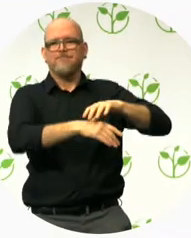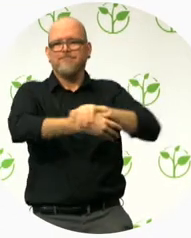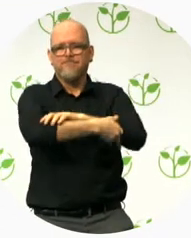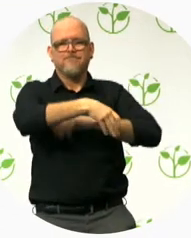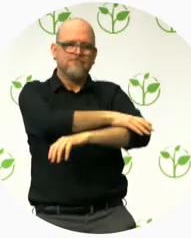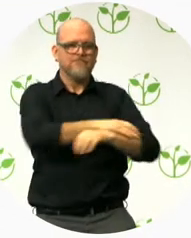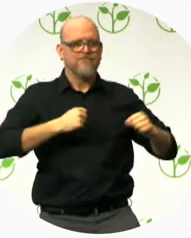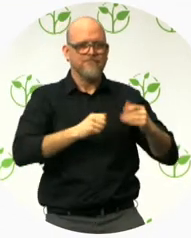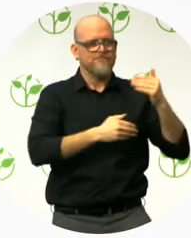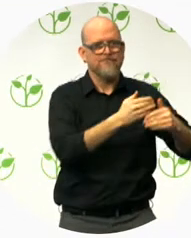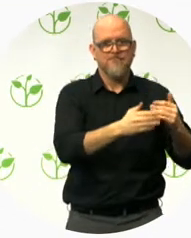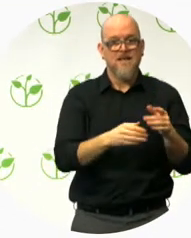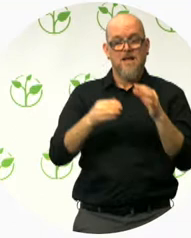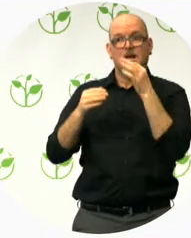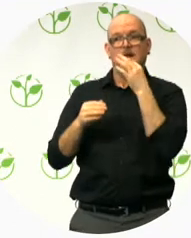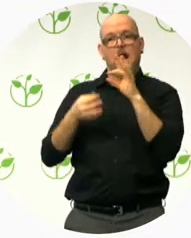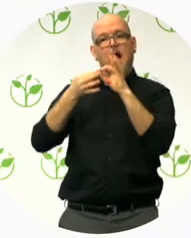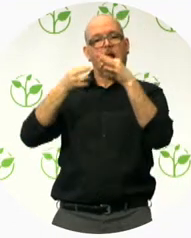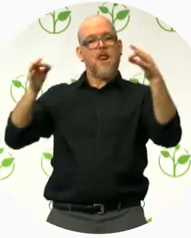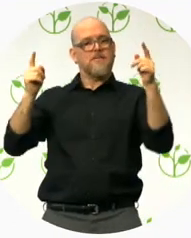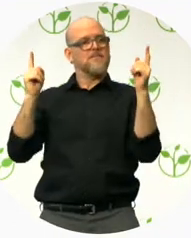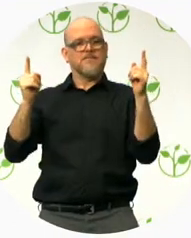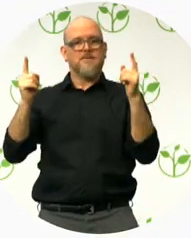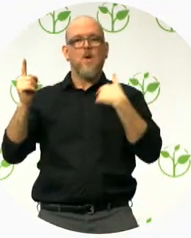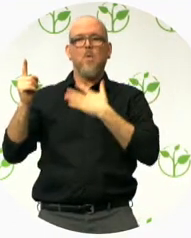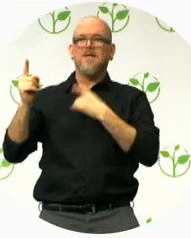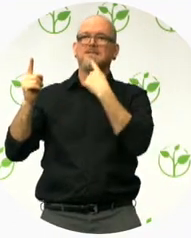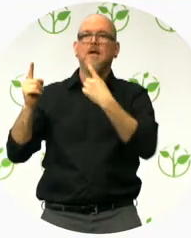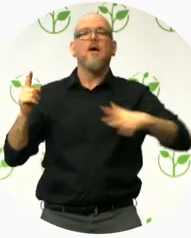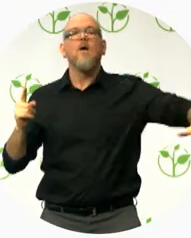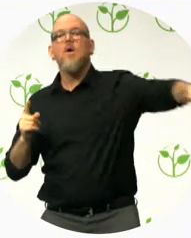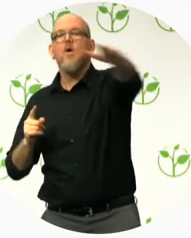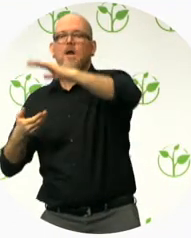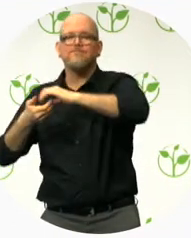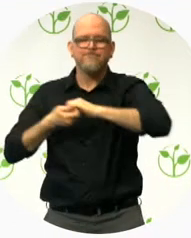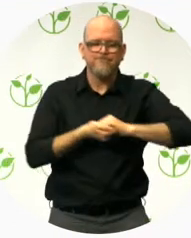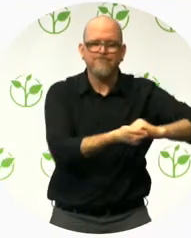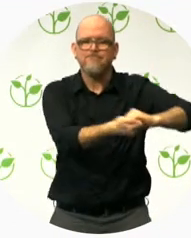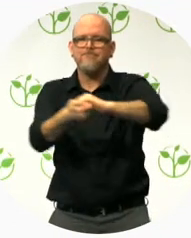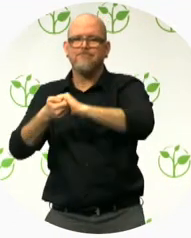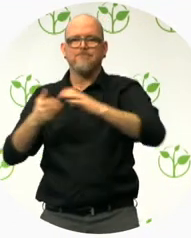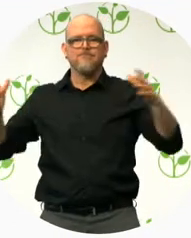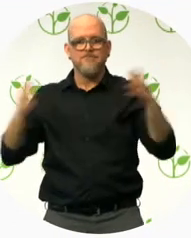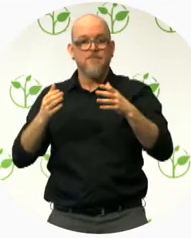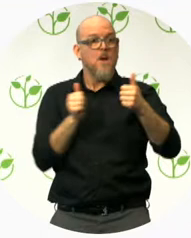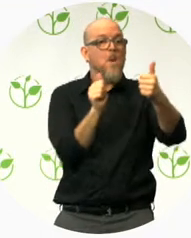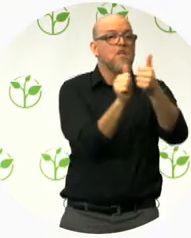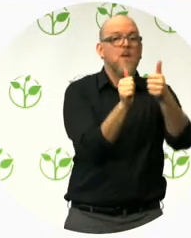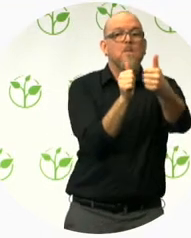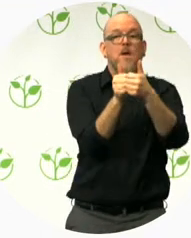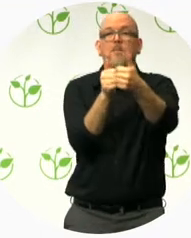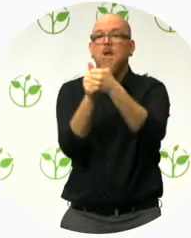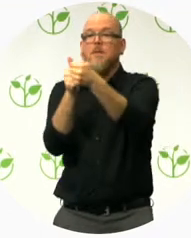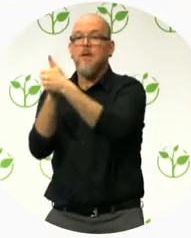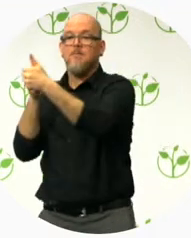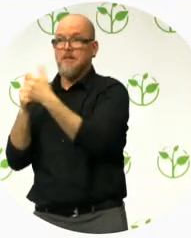17 of the 2030 agenda, partnerships. And that's what I'm seeing here. And this is what's happening year